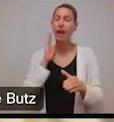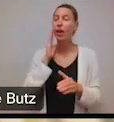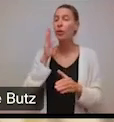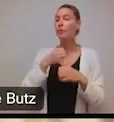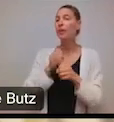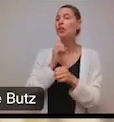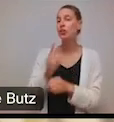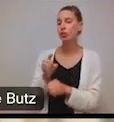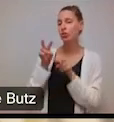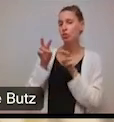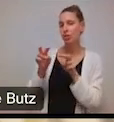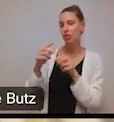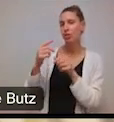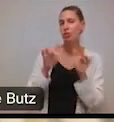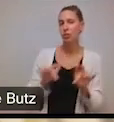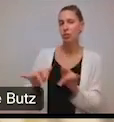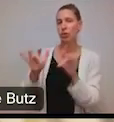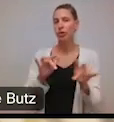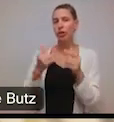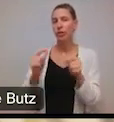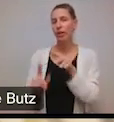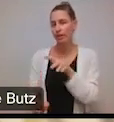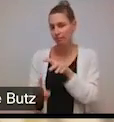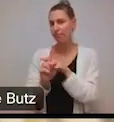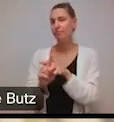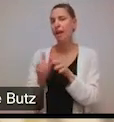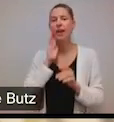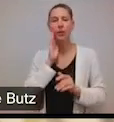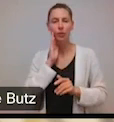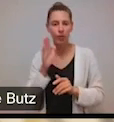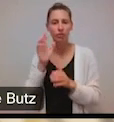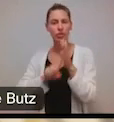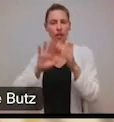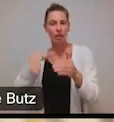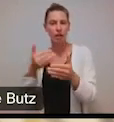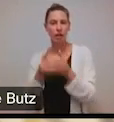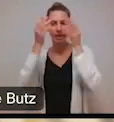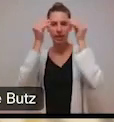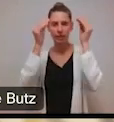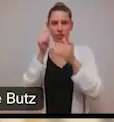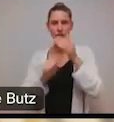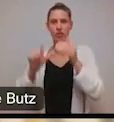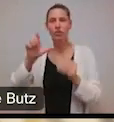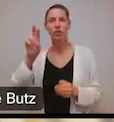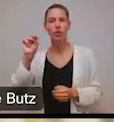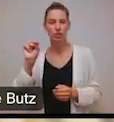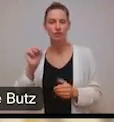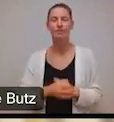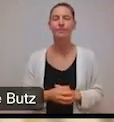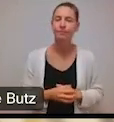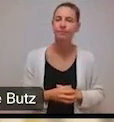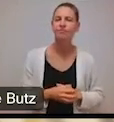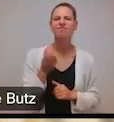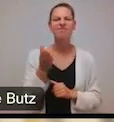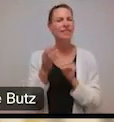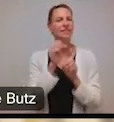available, as well as check all materials posted on Learn. So in this case, you don't need to give all the